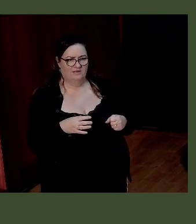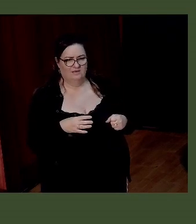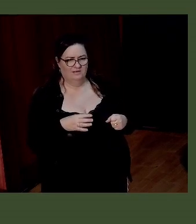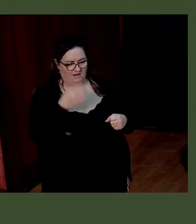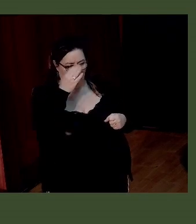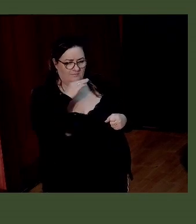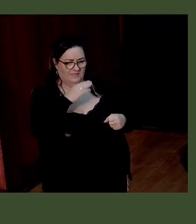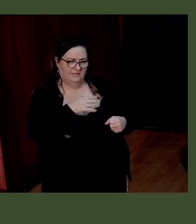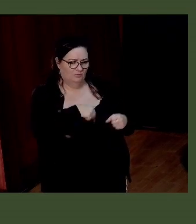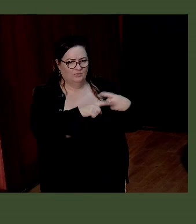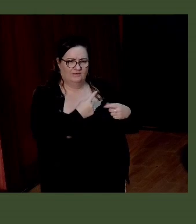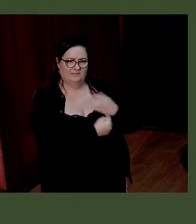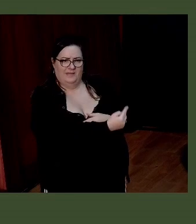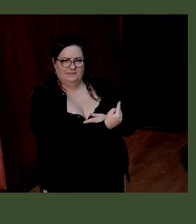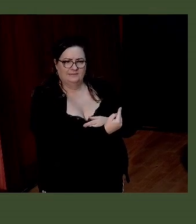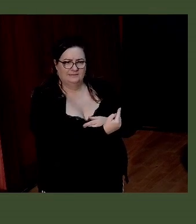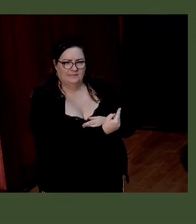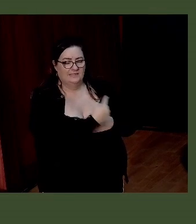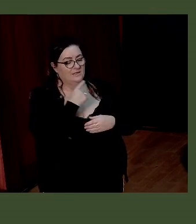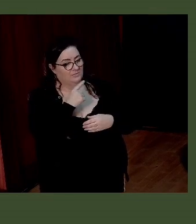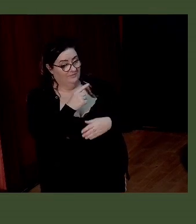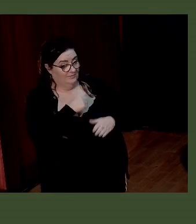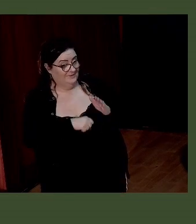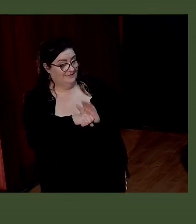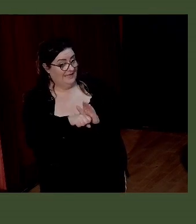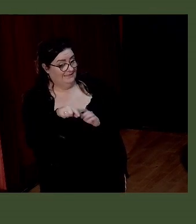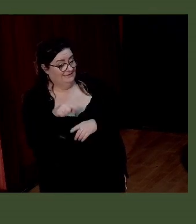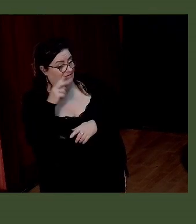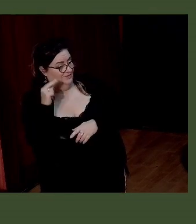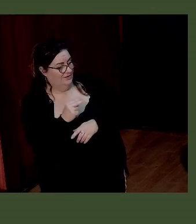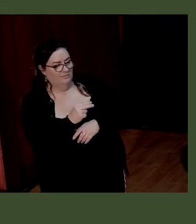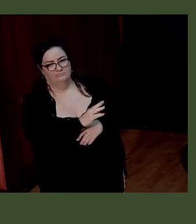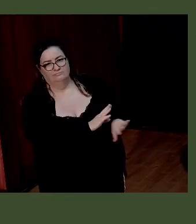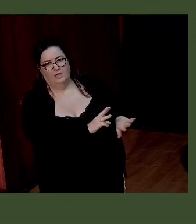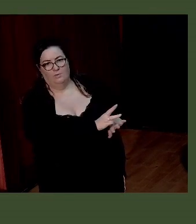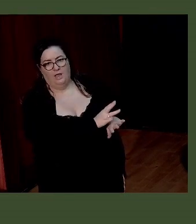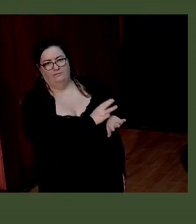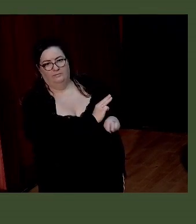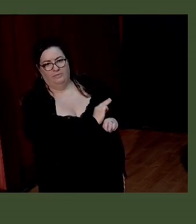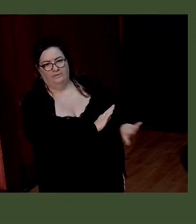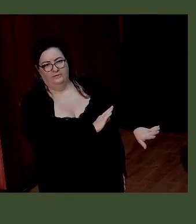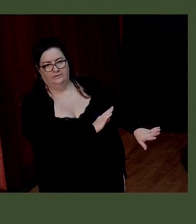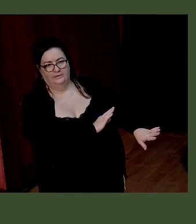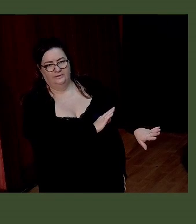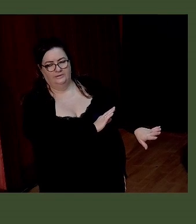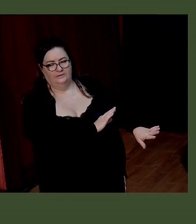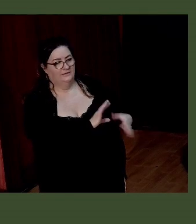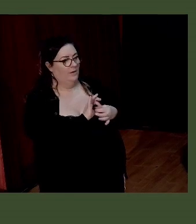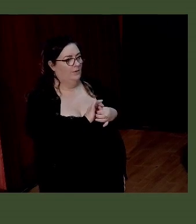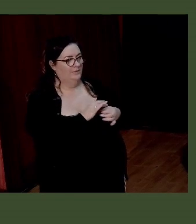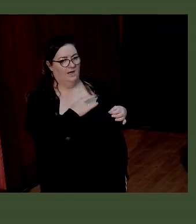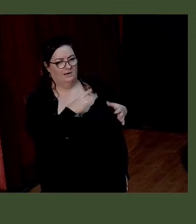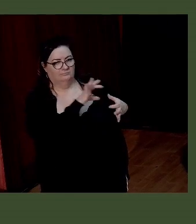citizenship. For the state, however, the ideal Irish woman was above all a wife and a mother. The home and the heart were to be